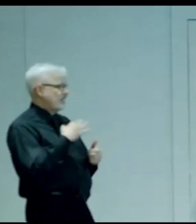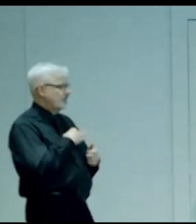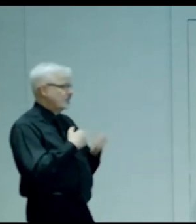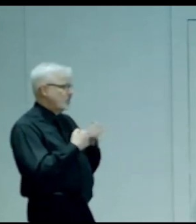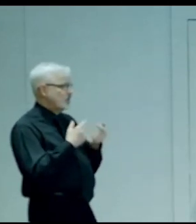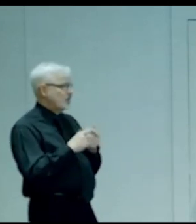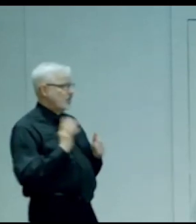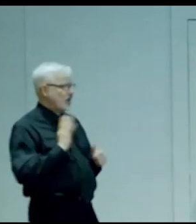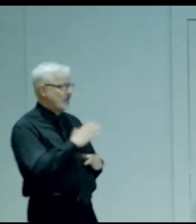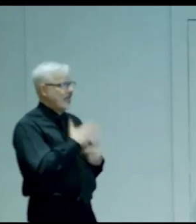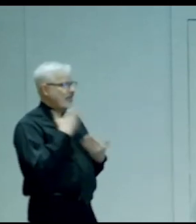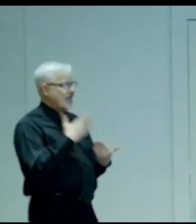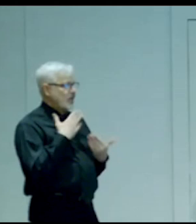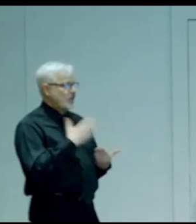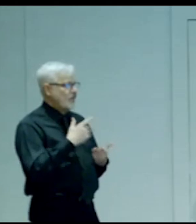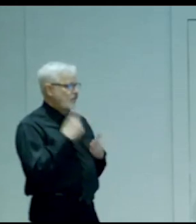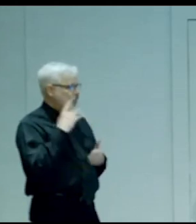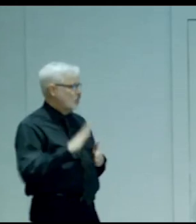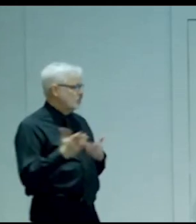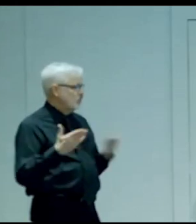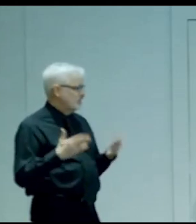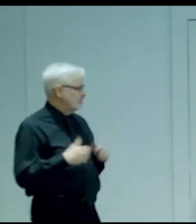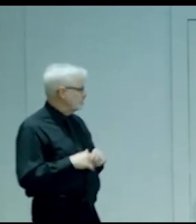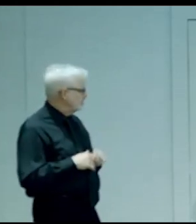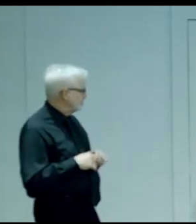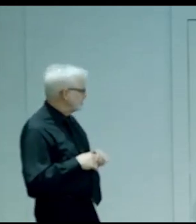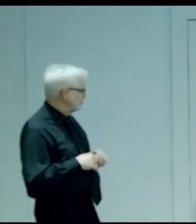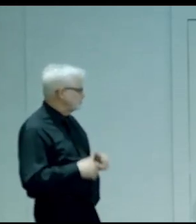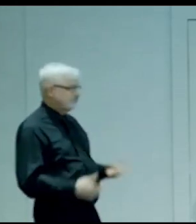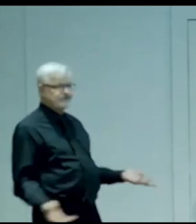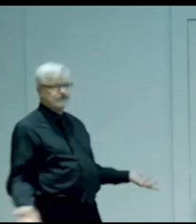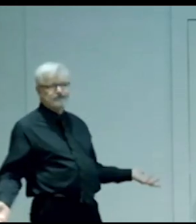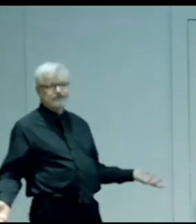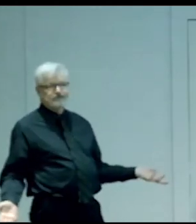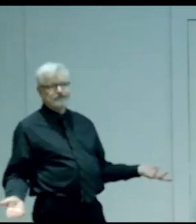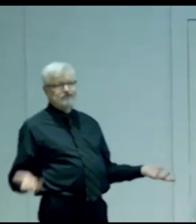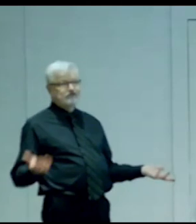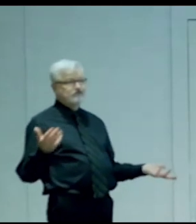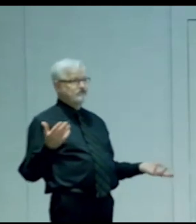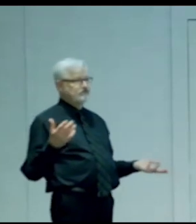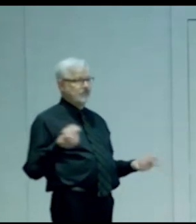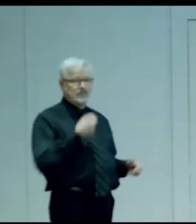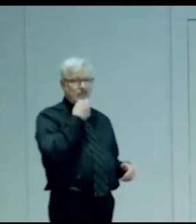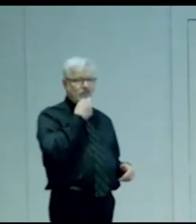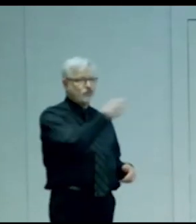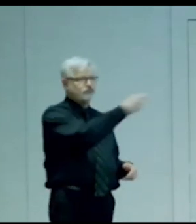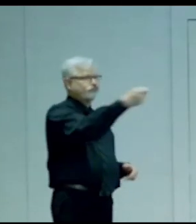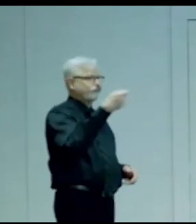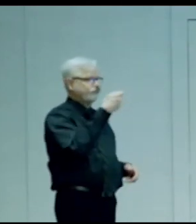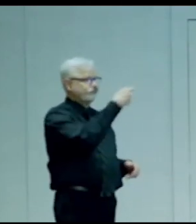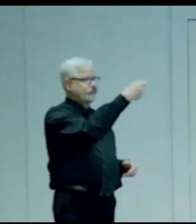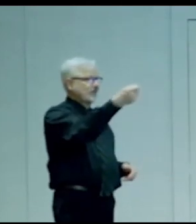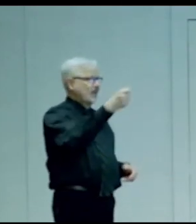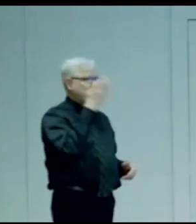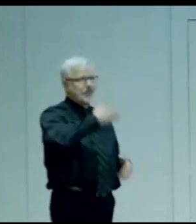to all our colleagues for this service. Okay, I'm looking at microphones around the room. I don't see any, so